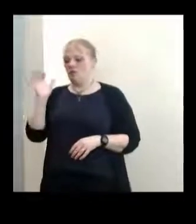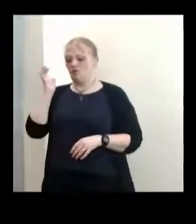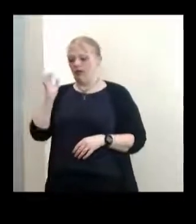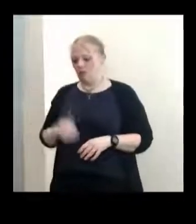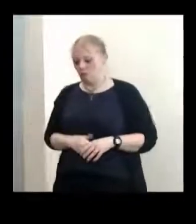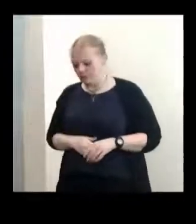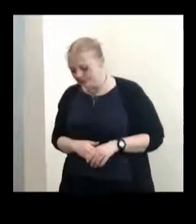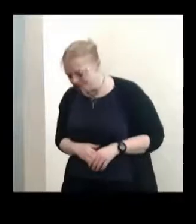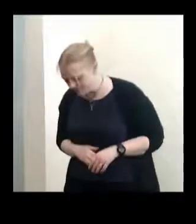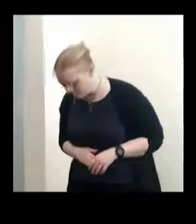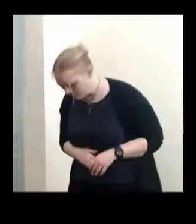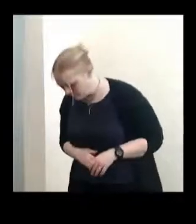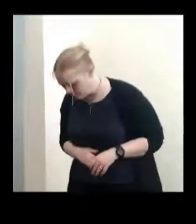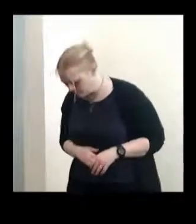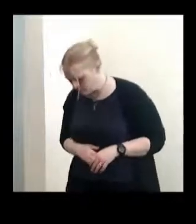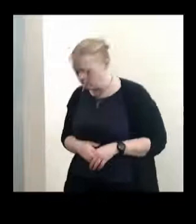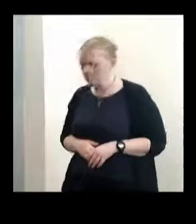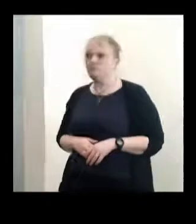on?